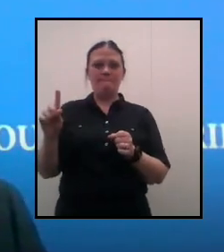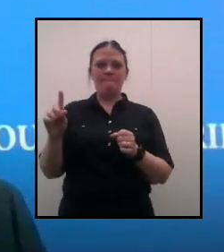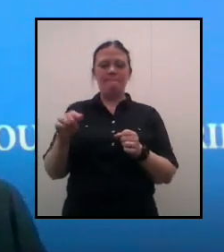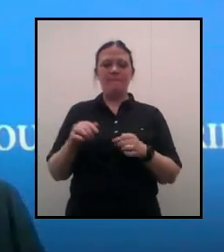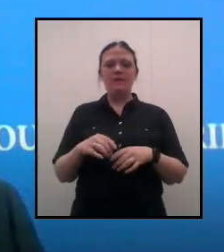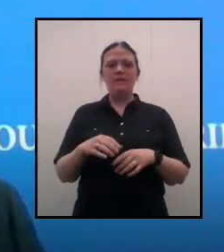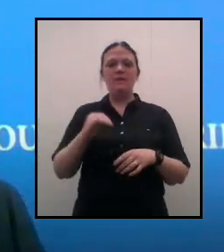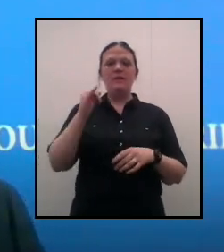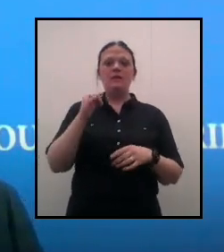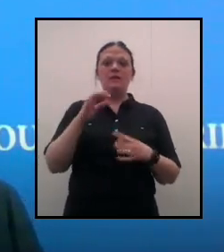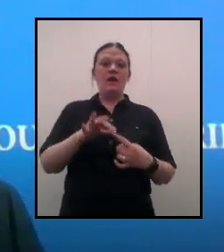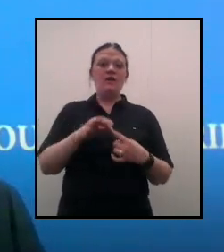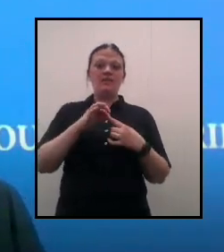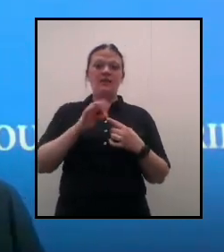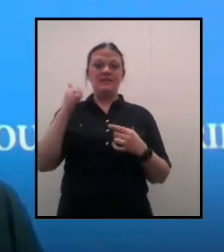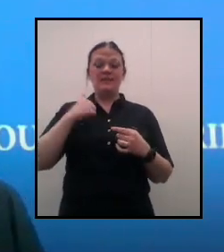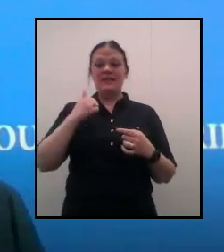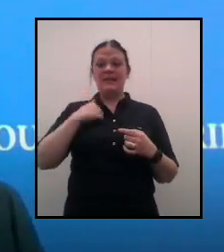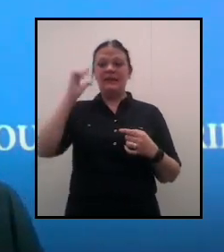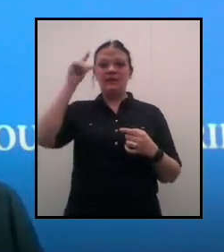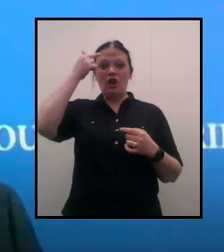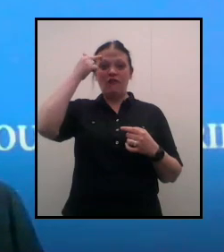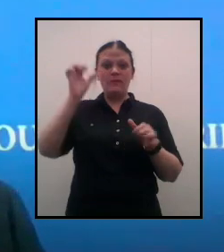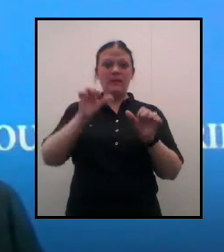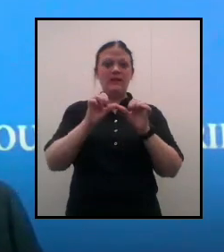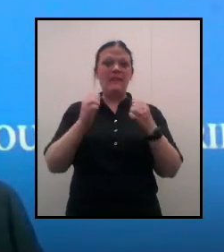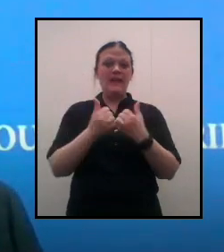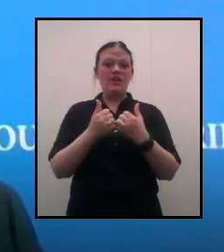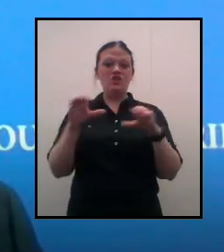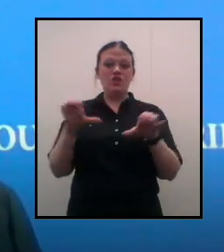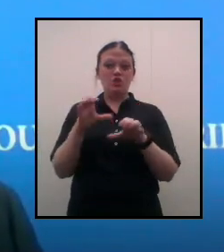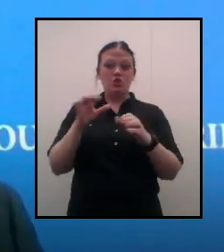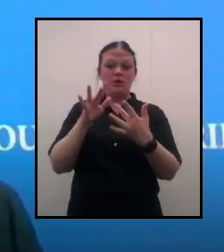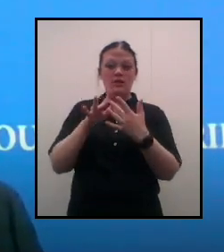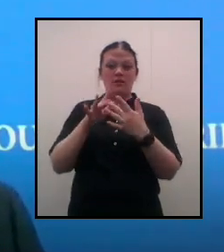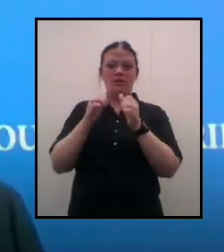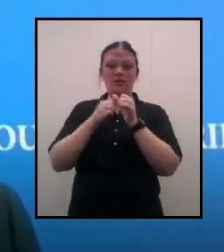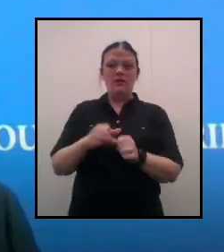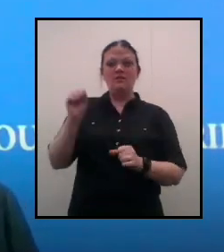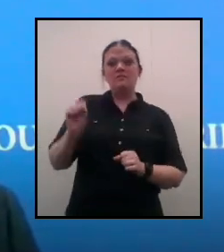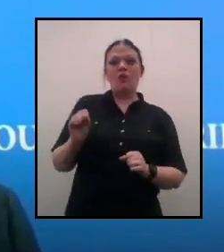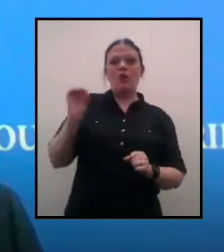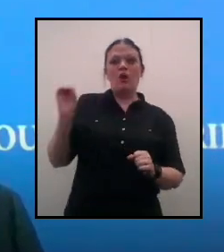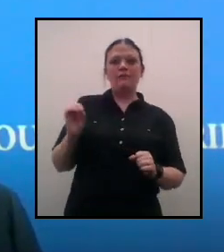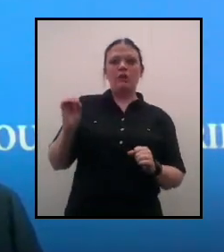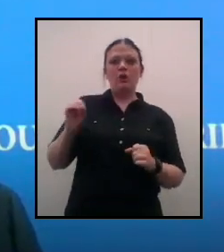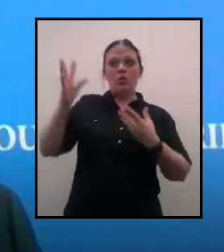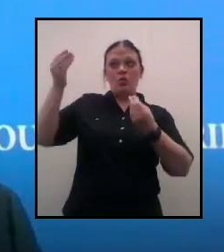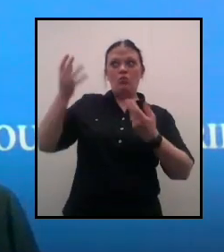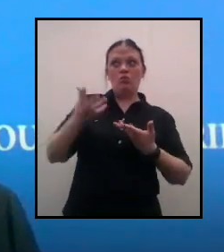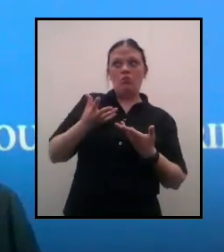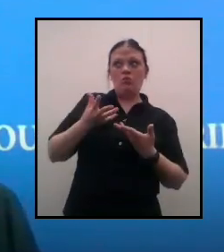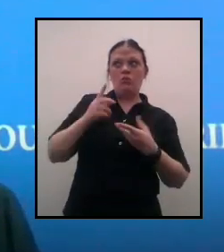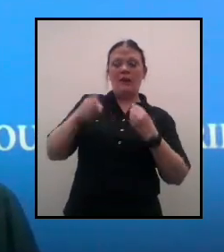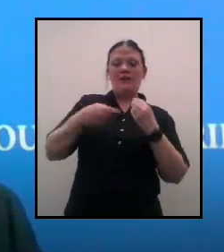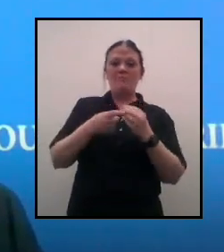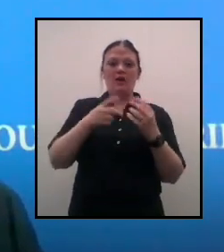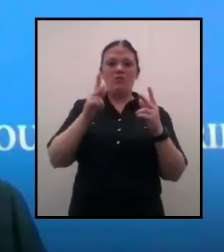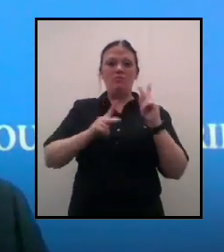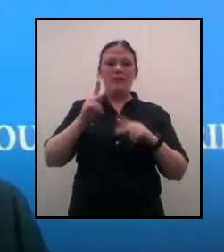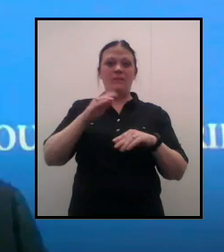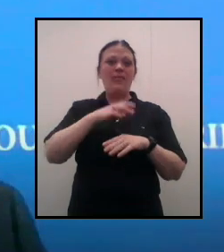there was, unless the Canadian government and the agency that was doing the contact tracing in Southern Ontario provided us information about individuals who are at